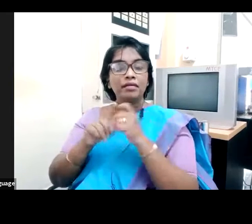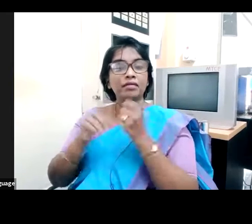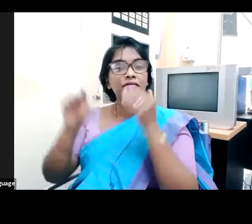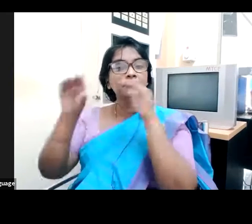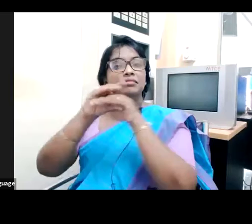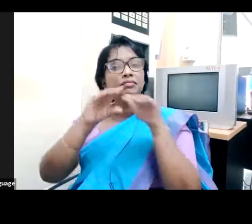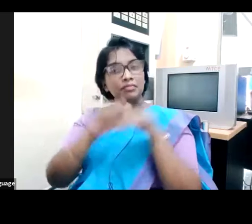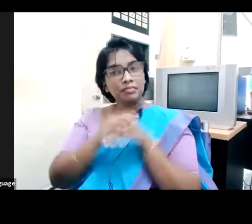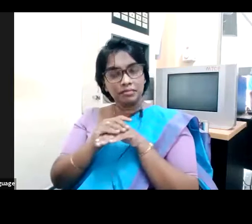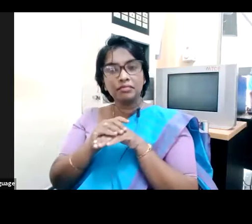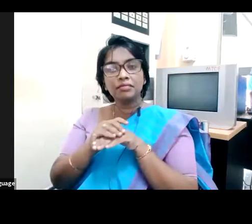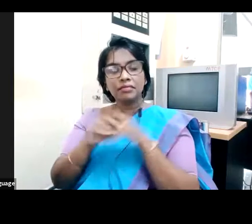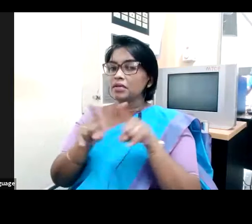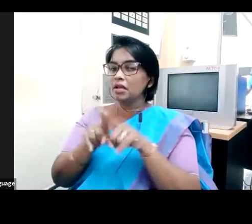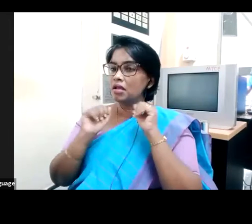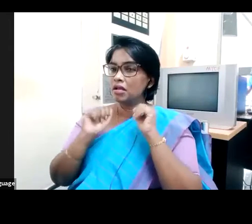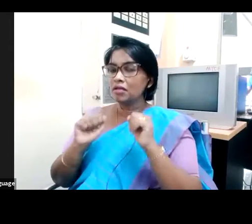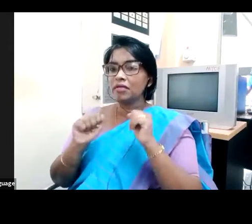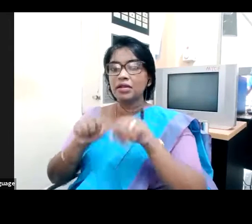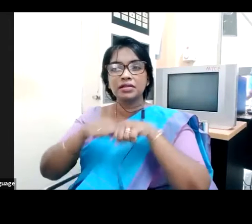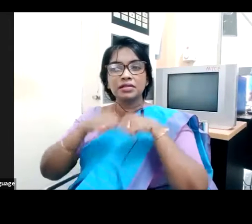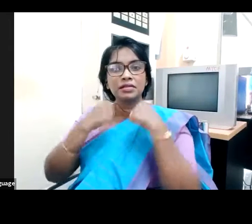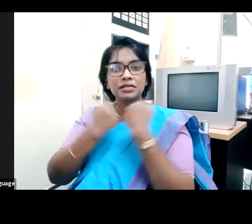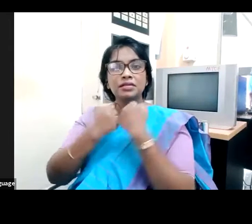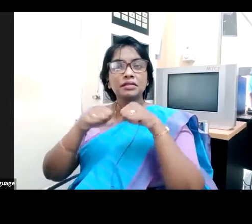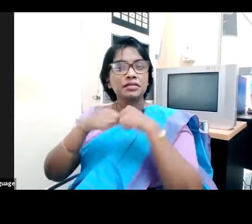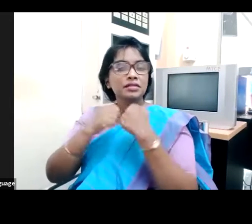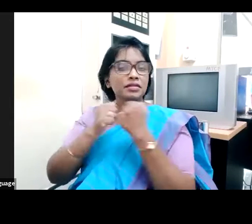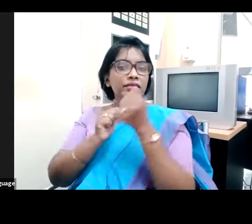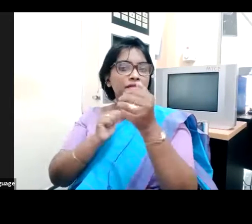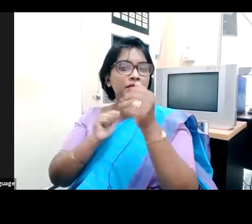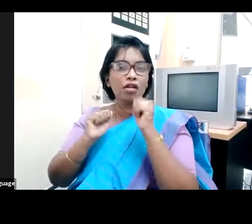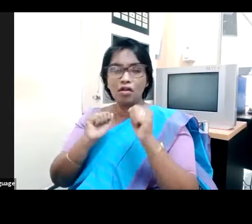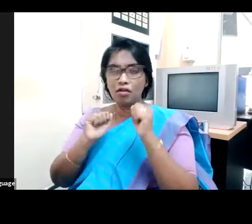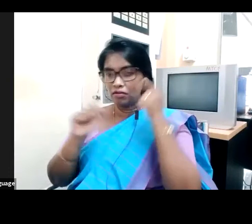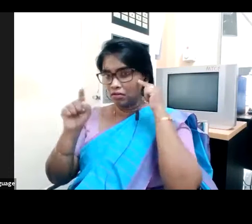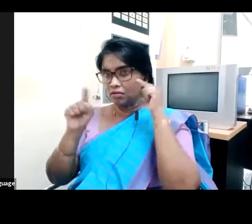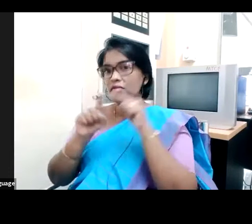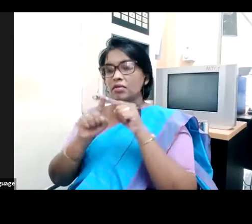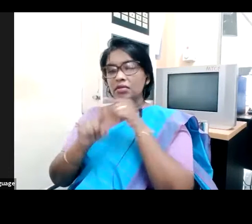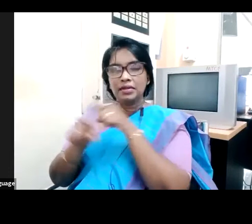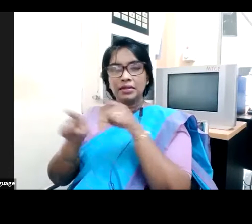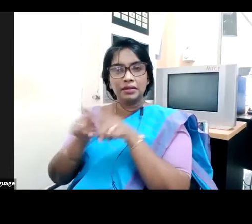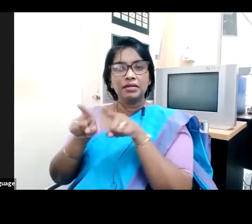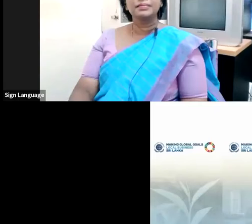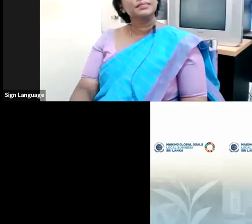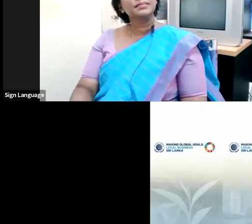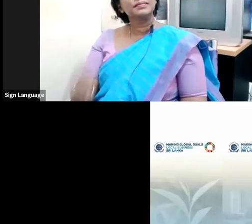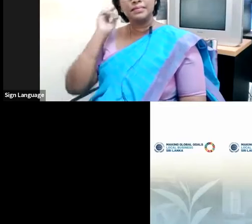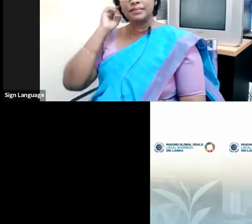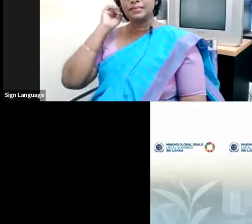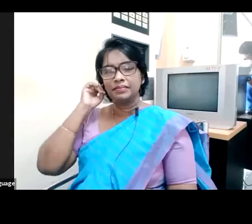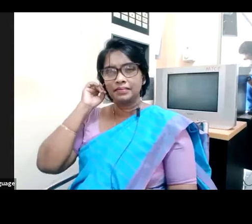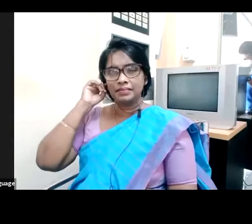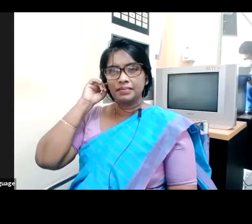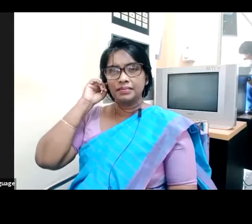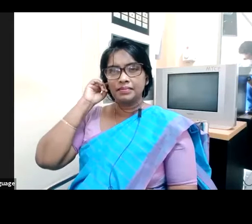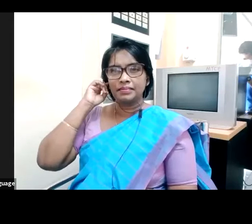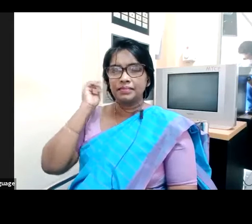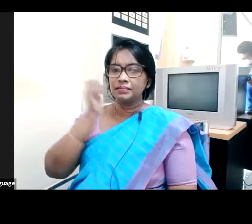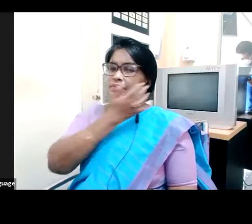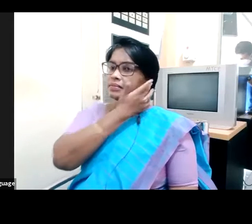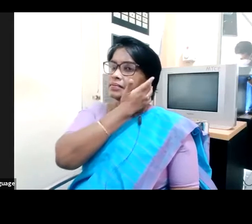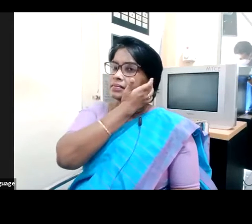the organization should exist. What is its socio-economic purpose before joining a company? So importance of